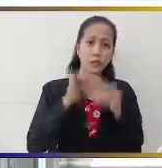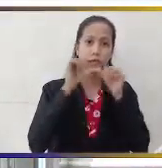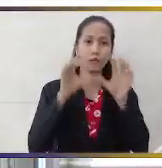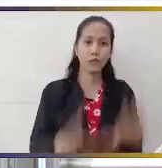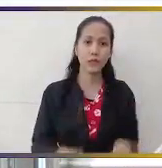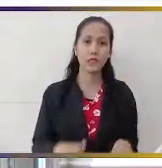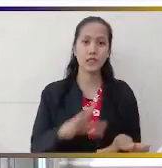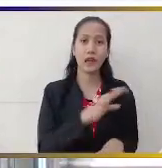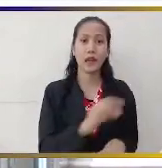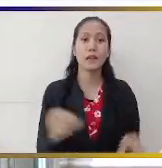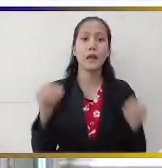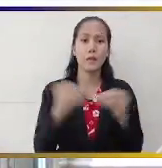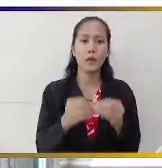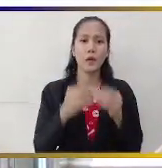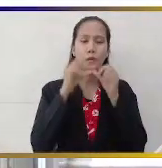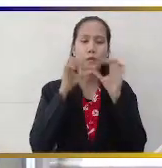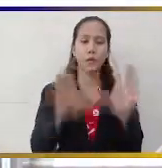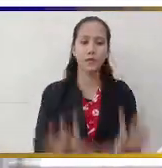come.